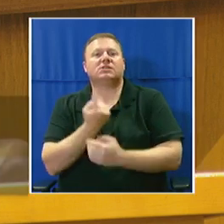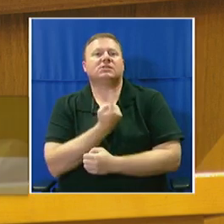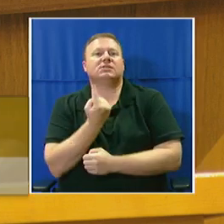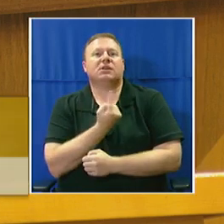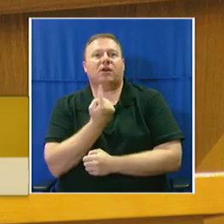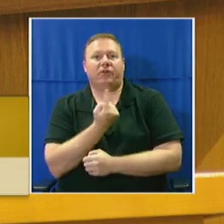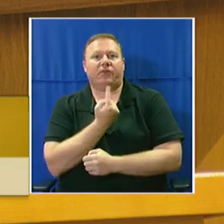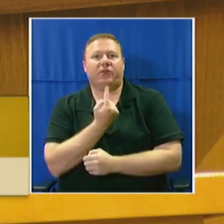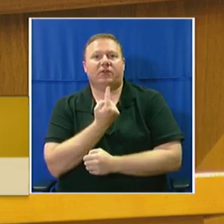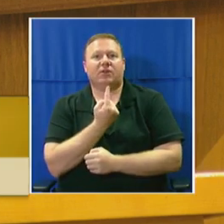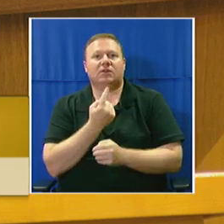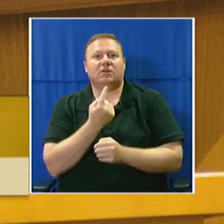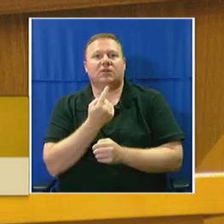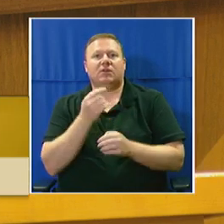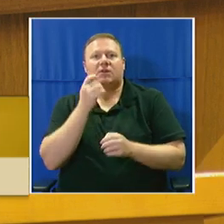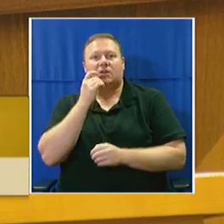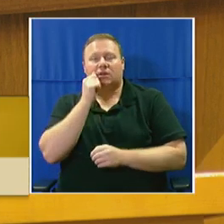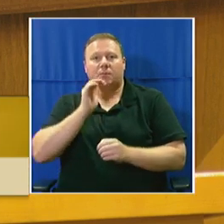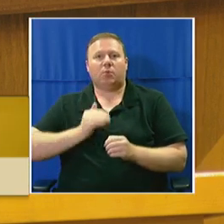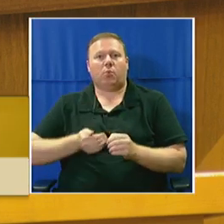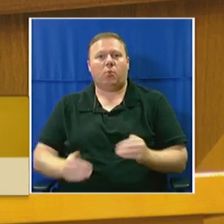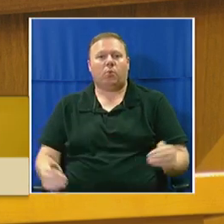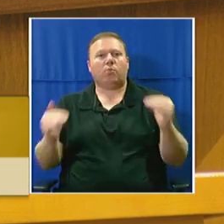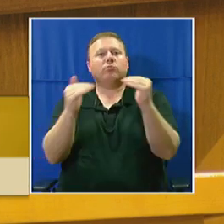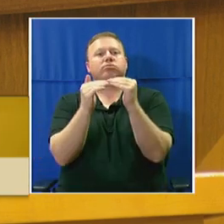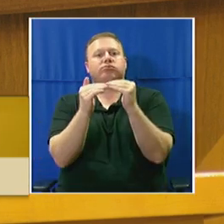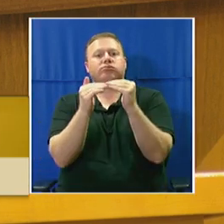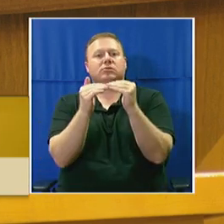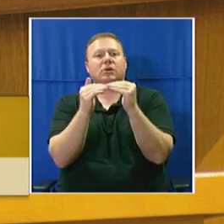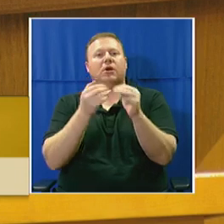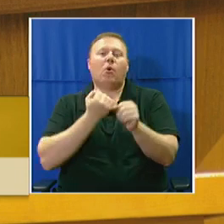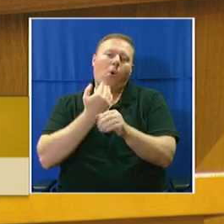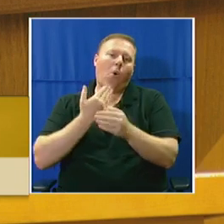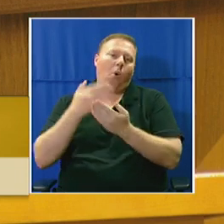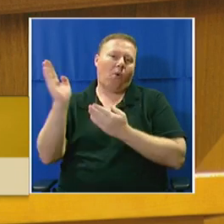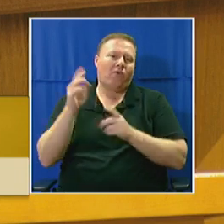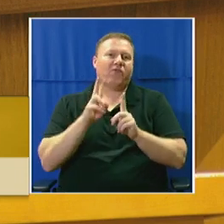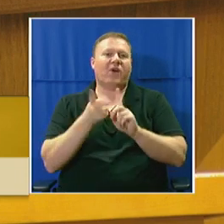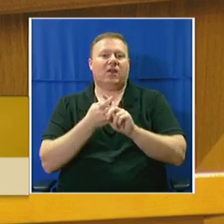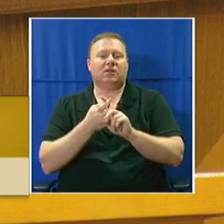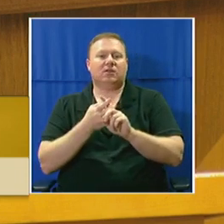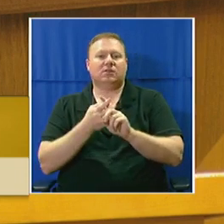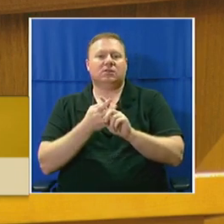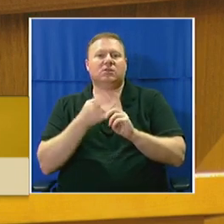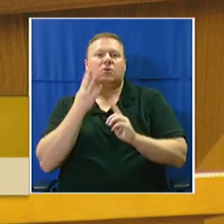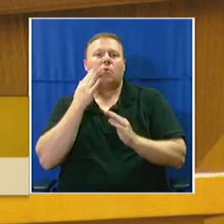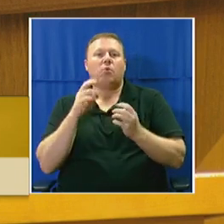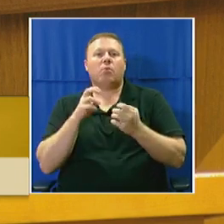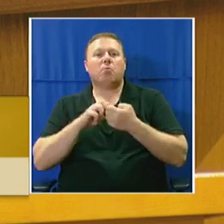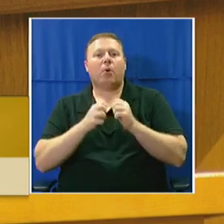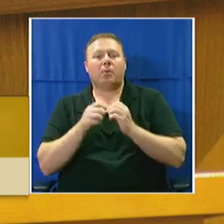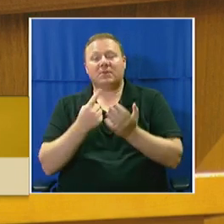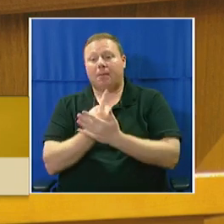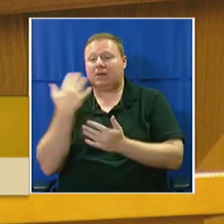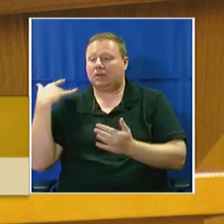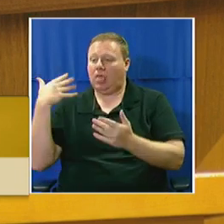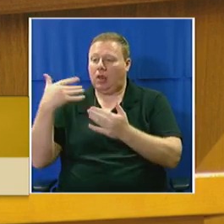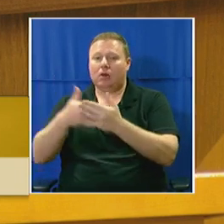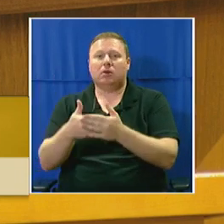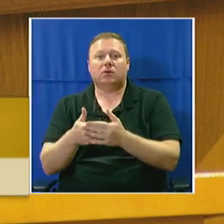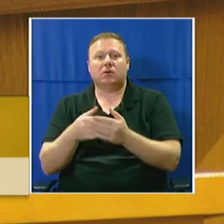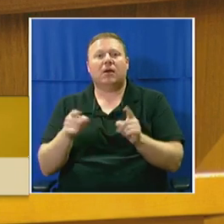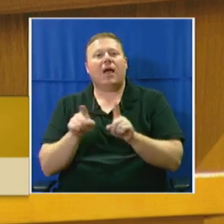not have their f breath it is unfortunate that South Africans including this house